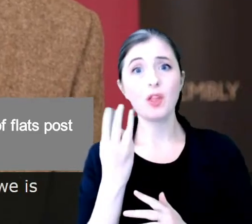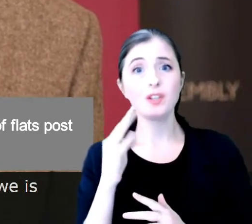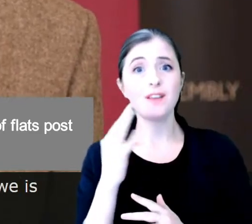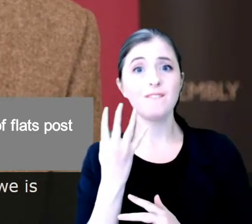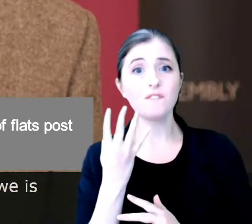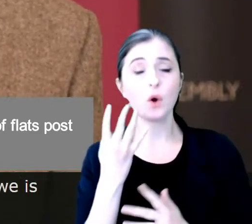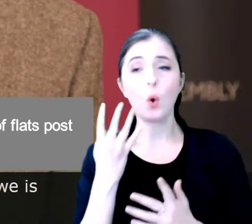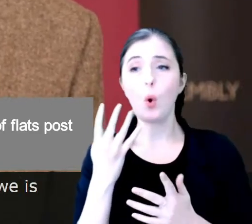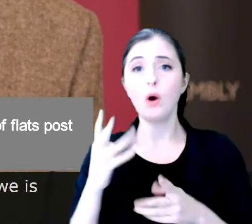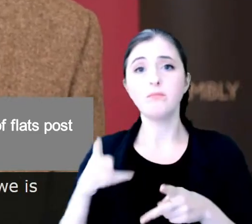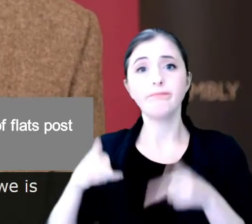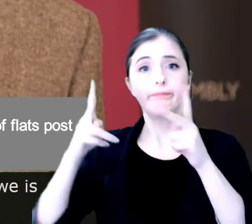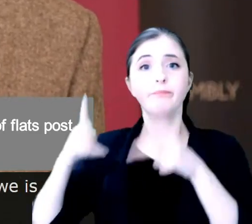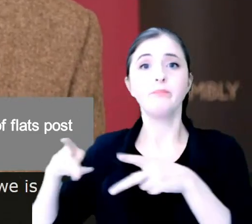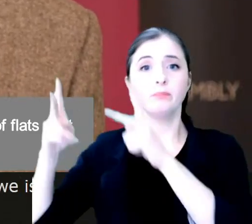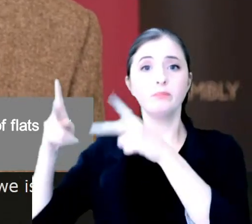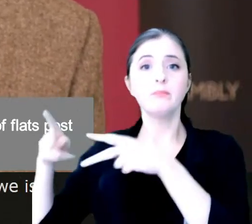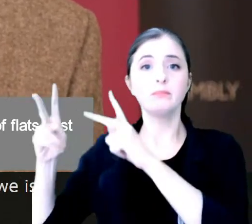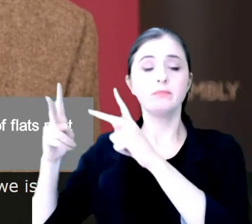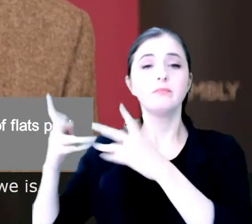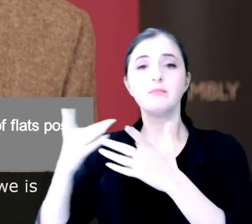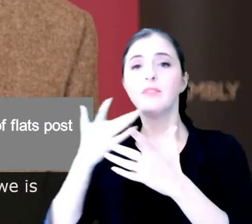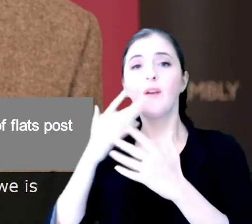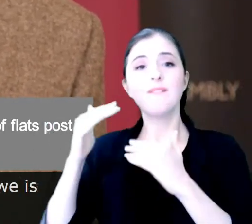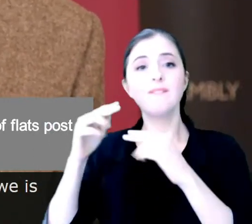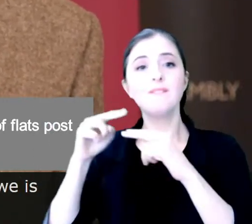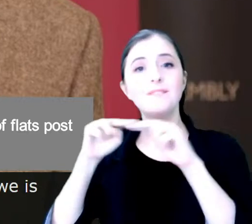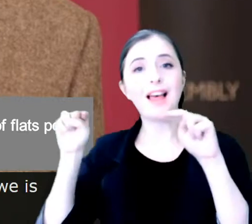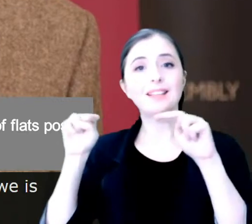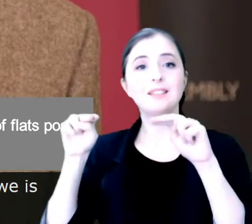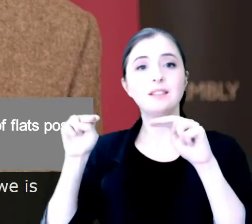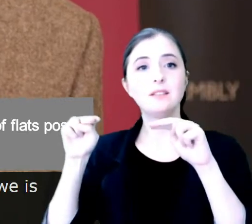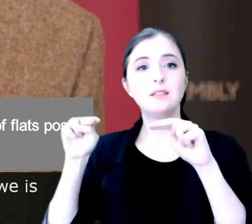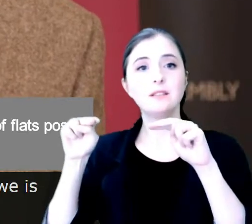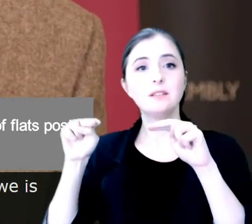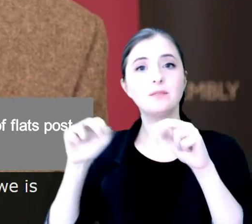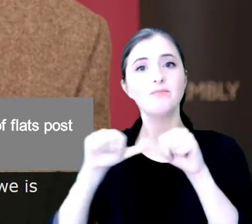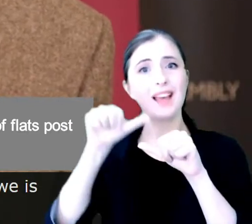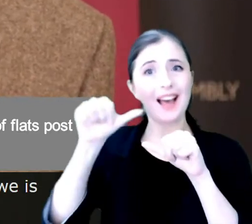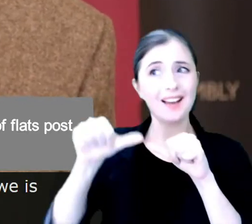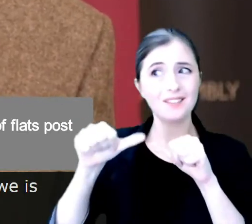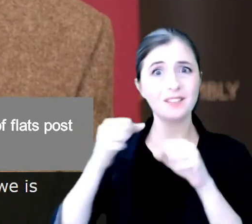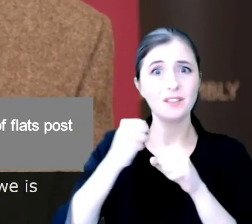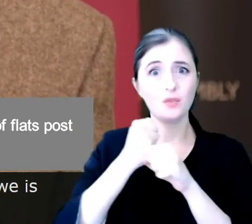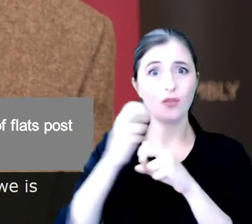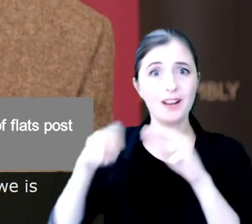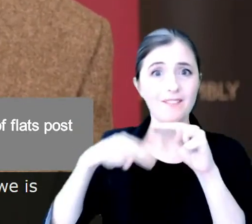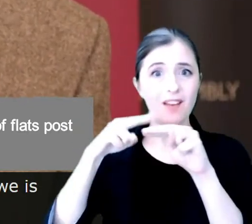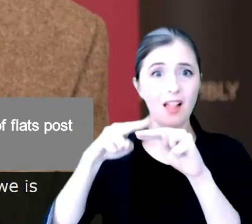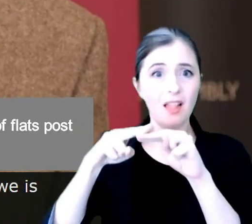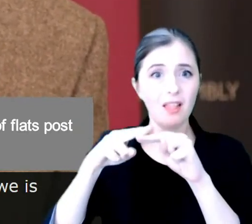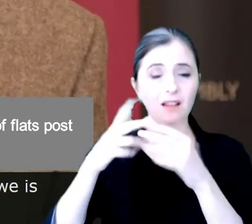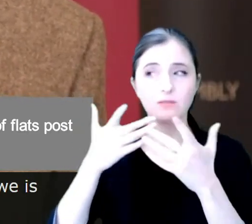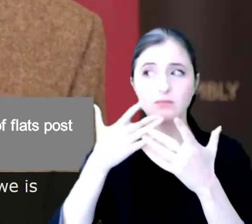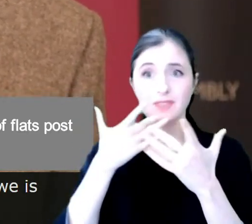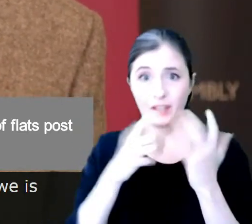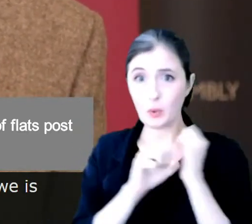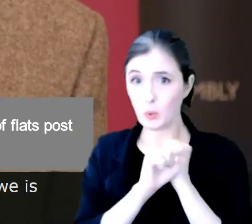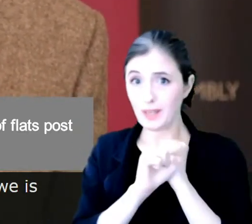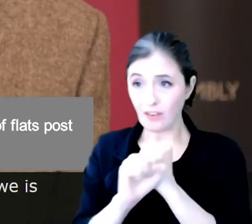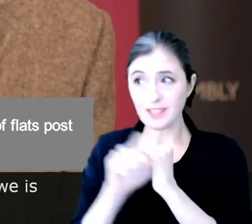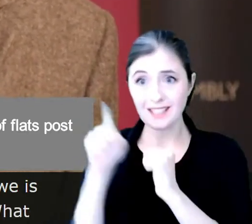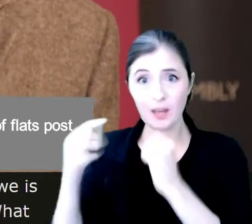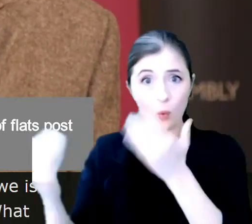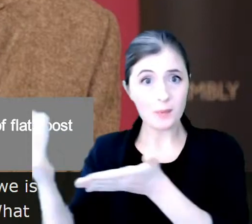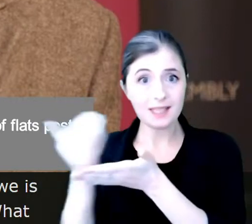constructed block of flats post-Grenfell. What guarantee will there be that it will be safe? That's